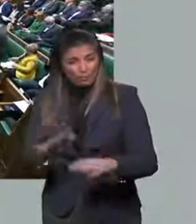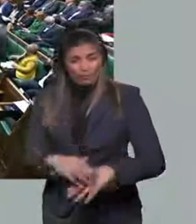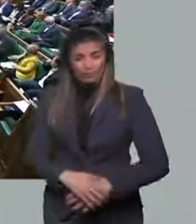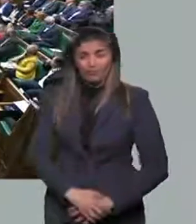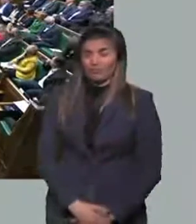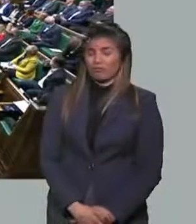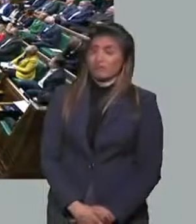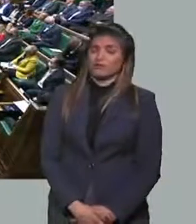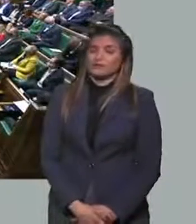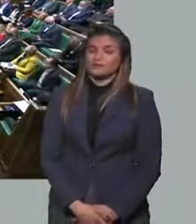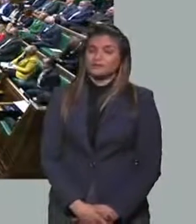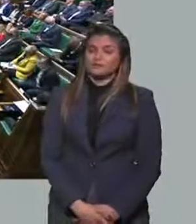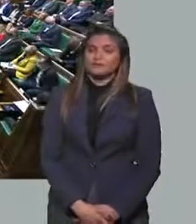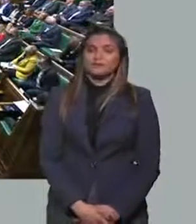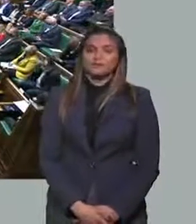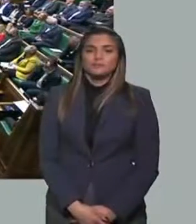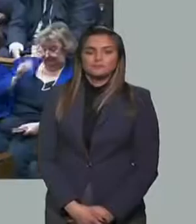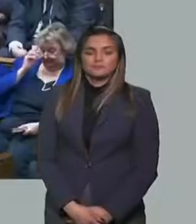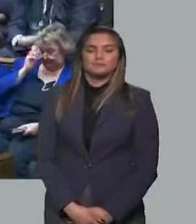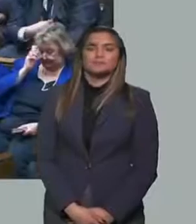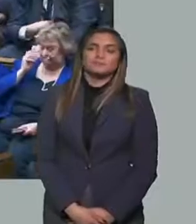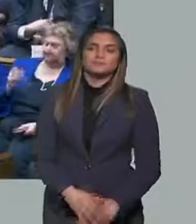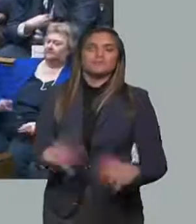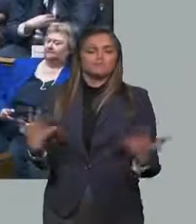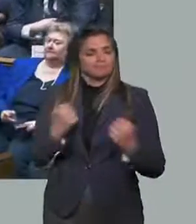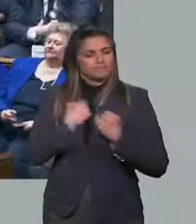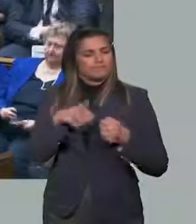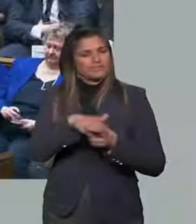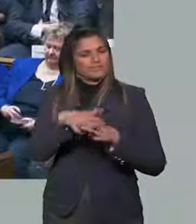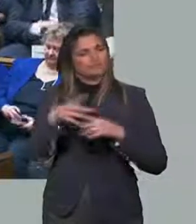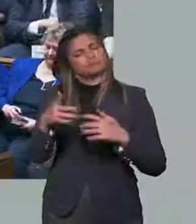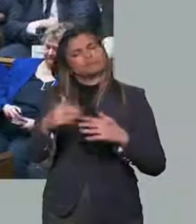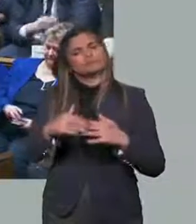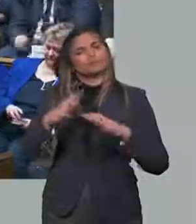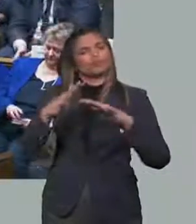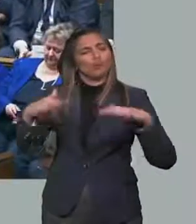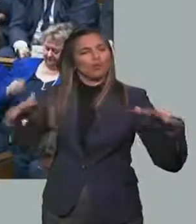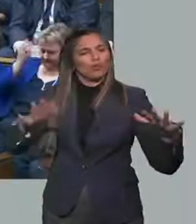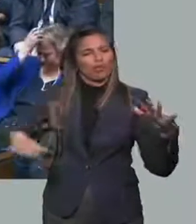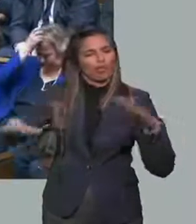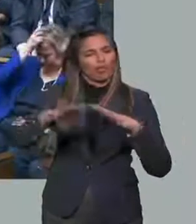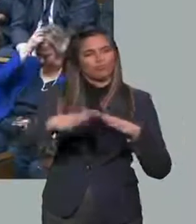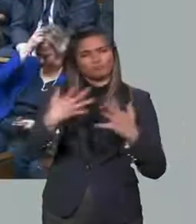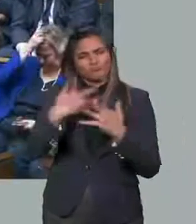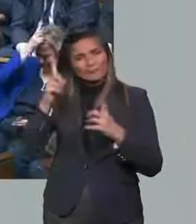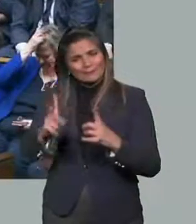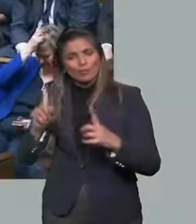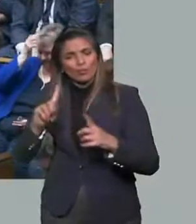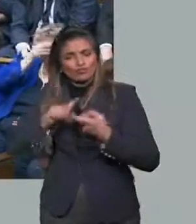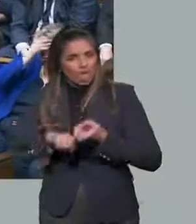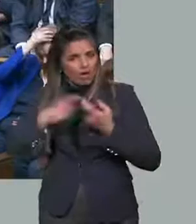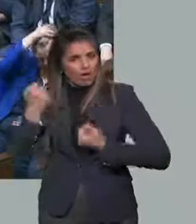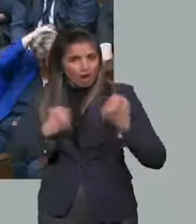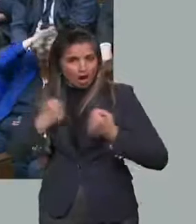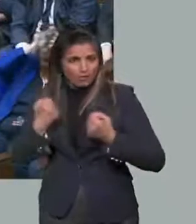Thank you, Mr. Speaker. North Norfolk is a rural constituency, and many residents rely on their car to get around, and they heat their homes by using